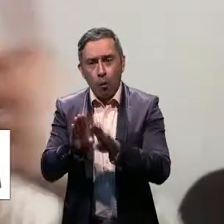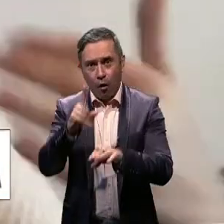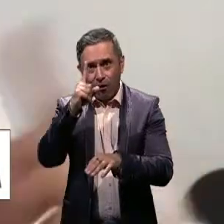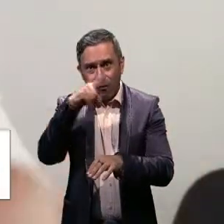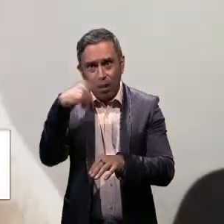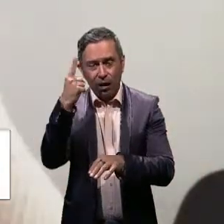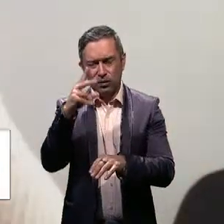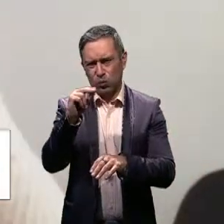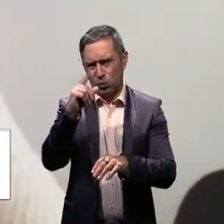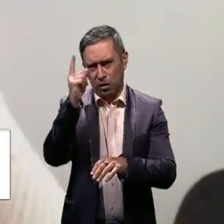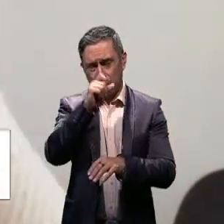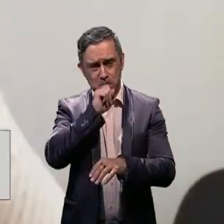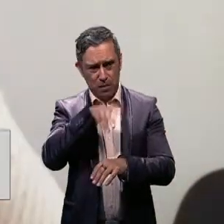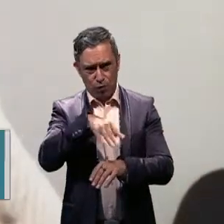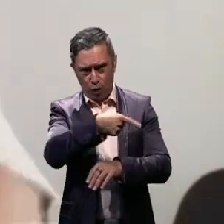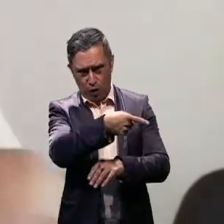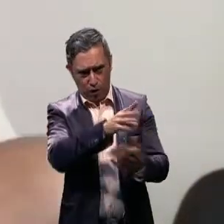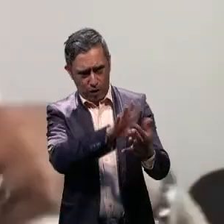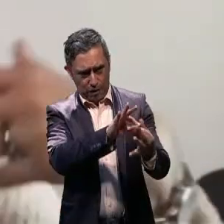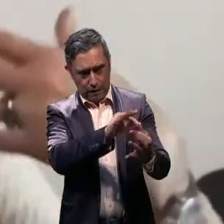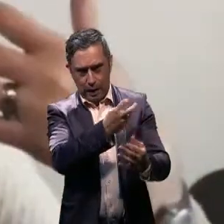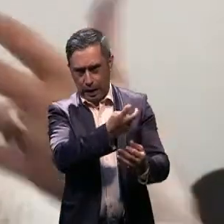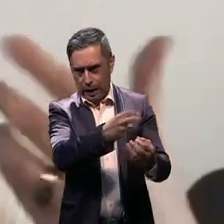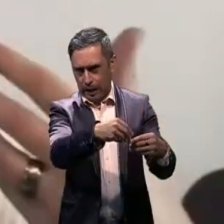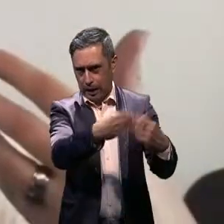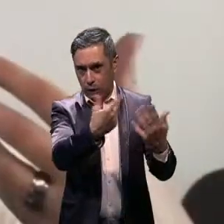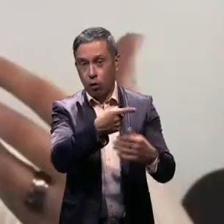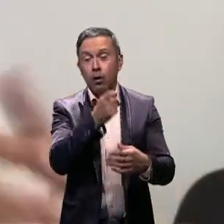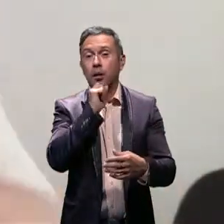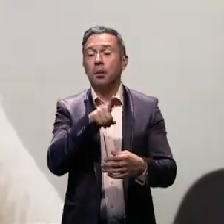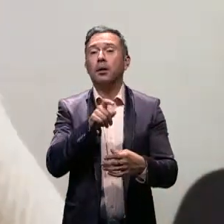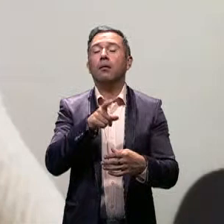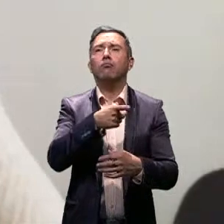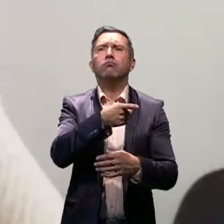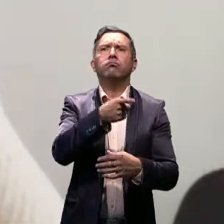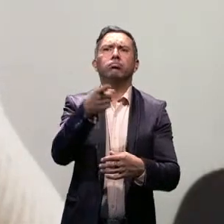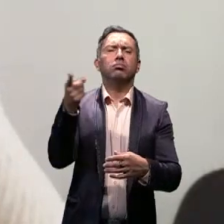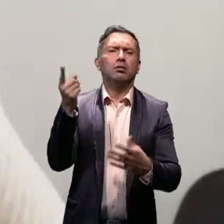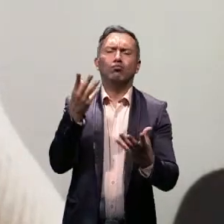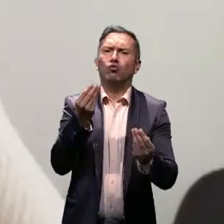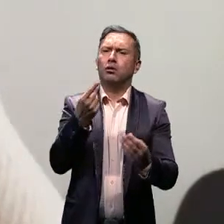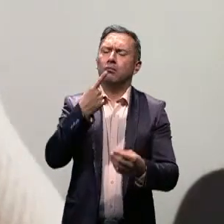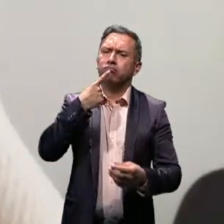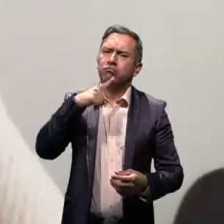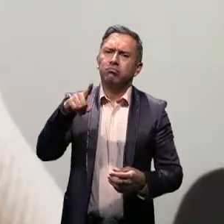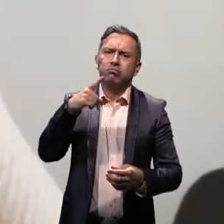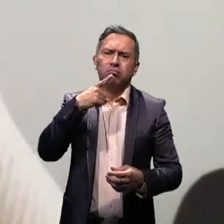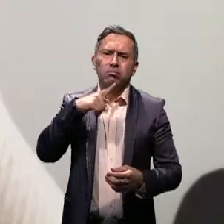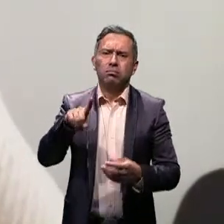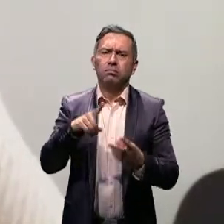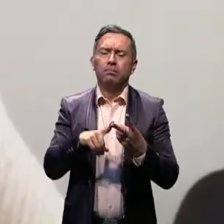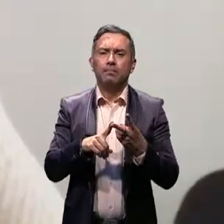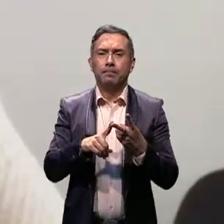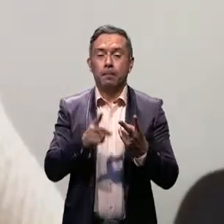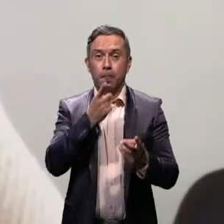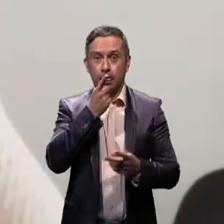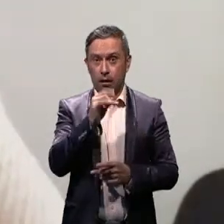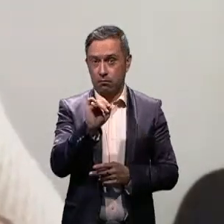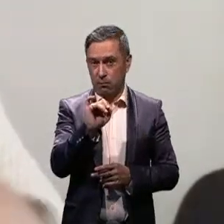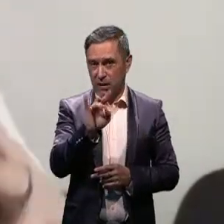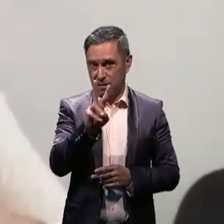standards in this field. As you have said, there are